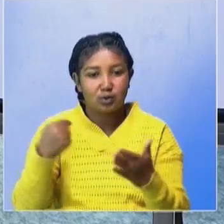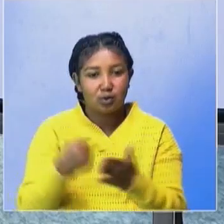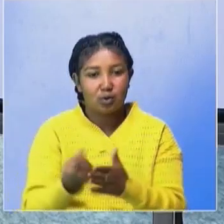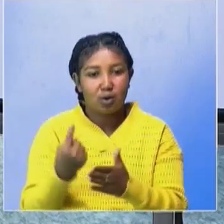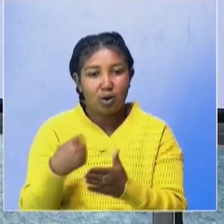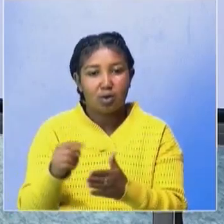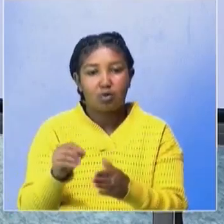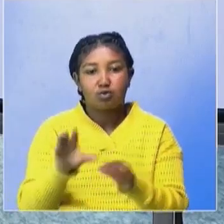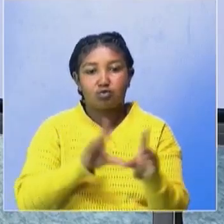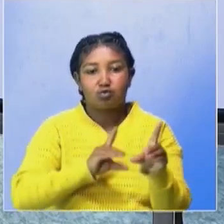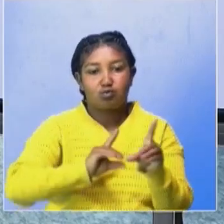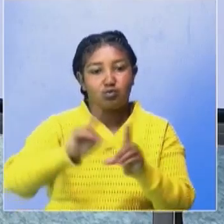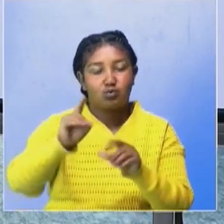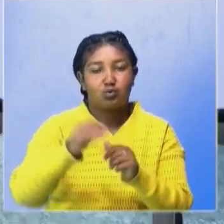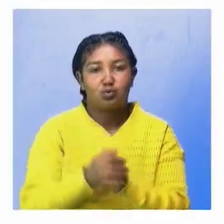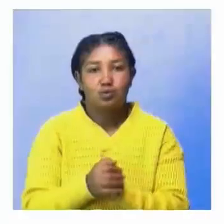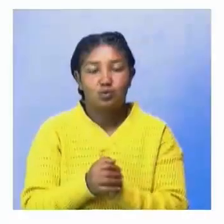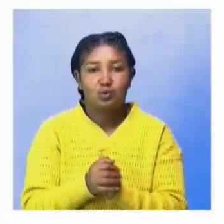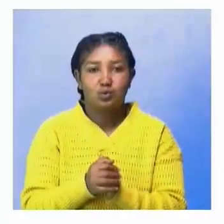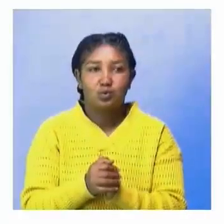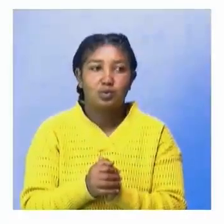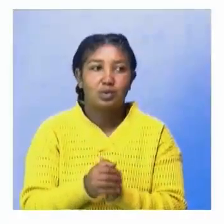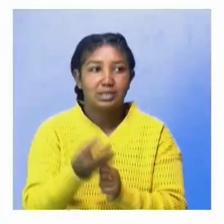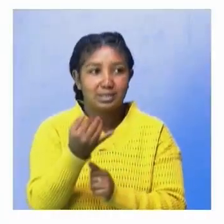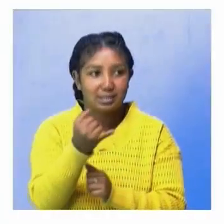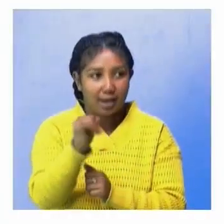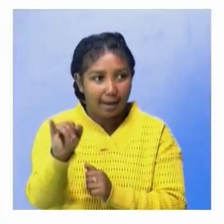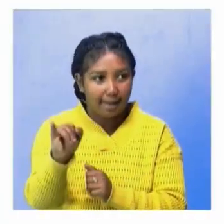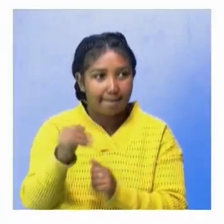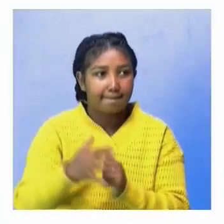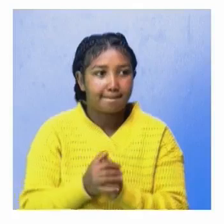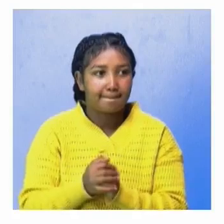say? Do they